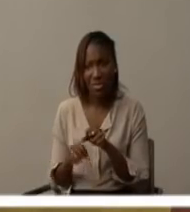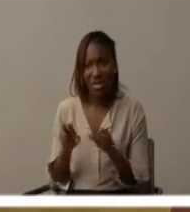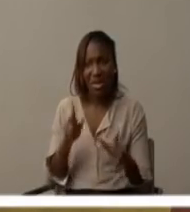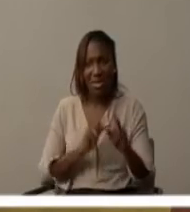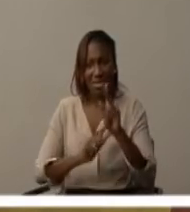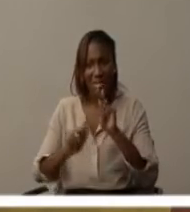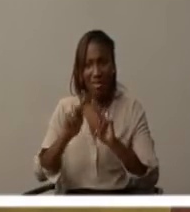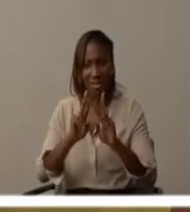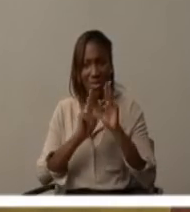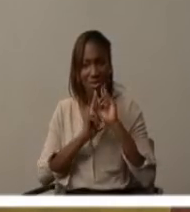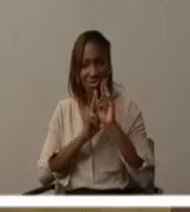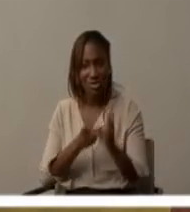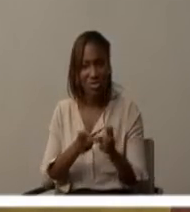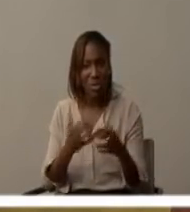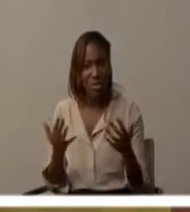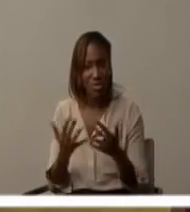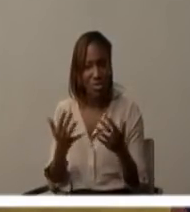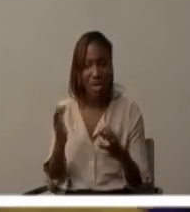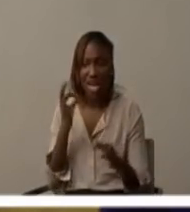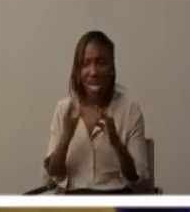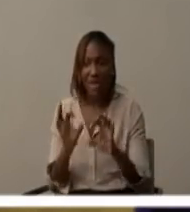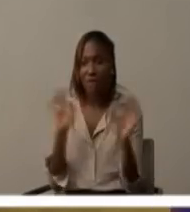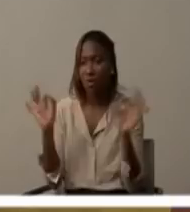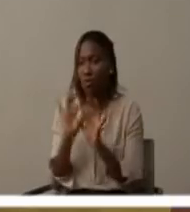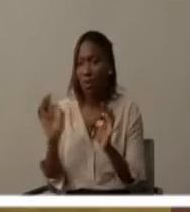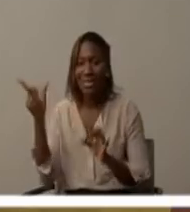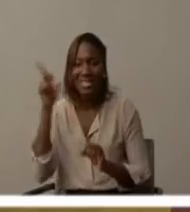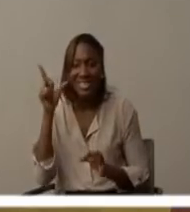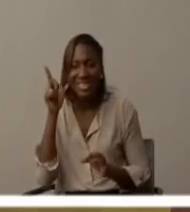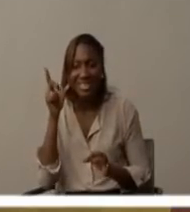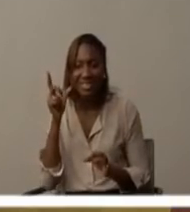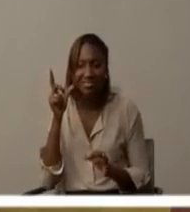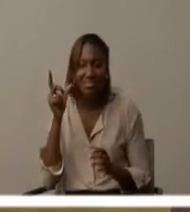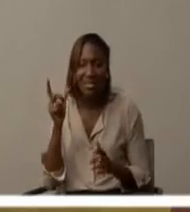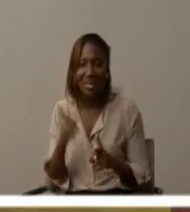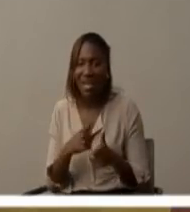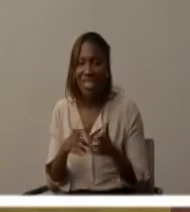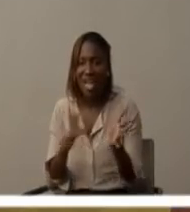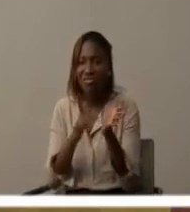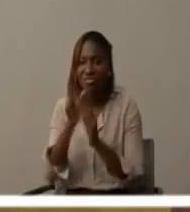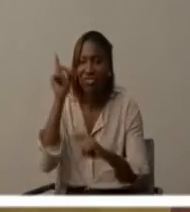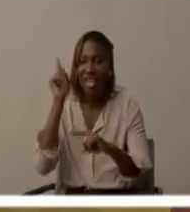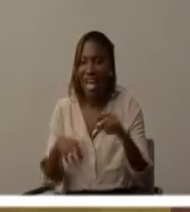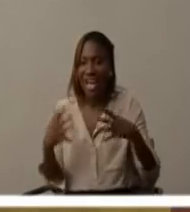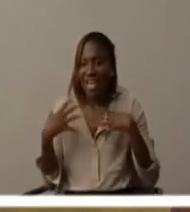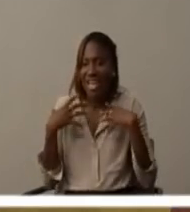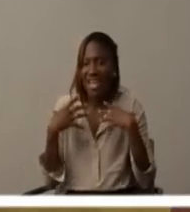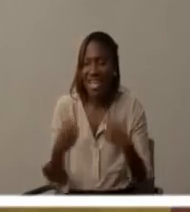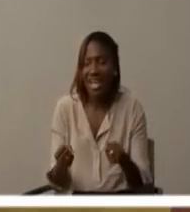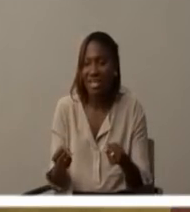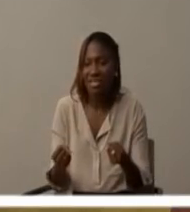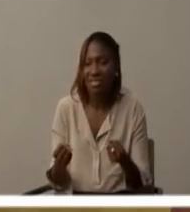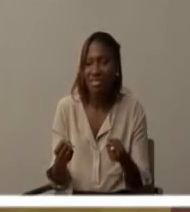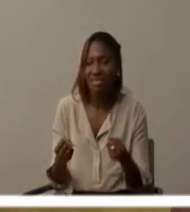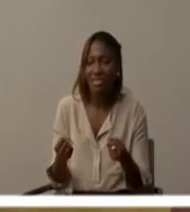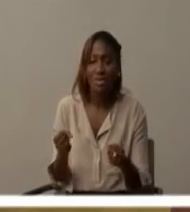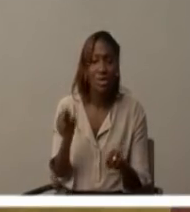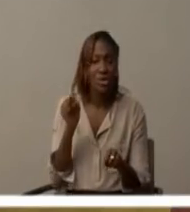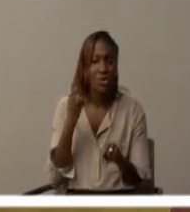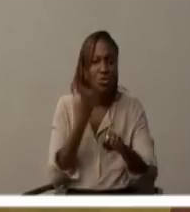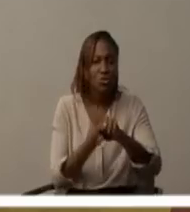Because if nobody rolled the stone, then the next action doesn't take place. What is the rolling of the stone? How do we roll the